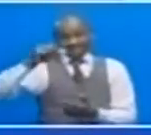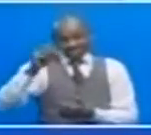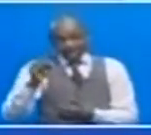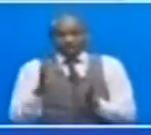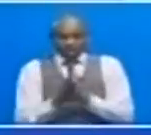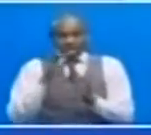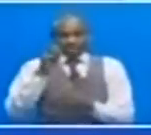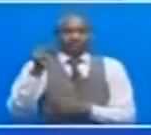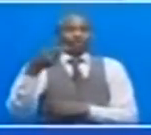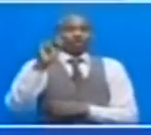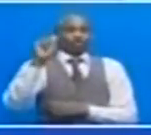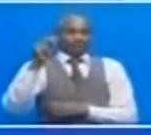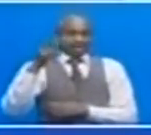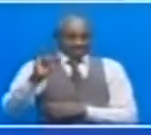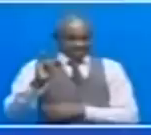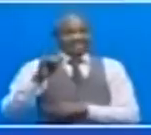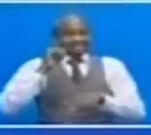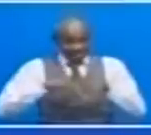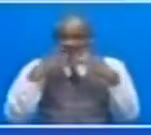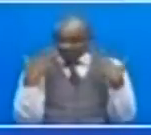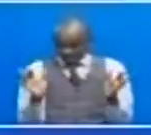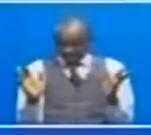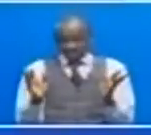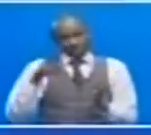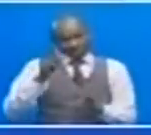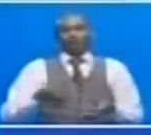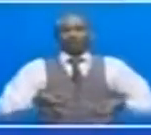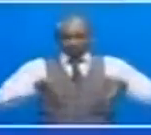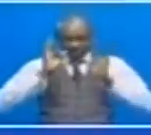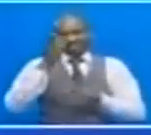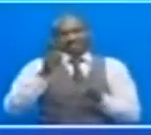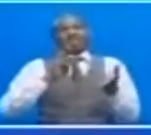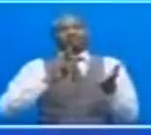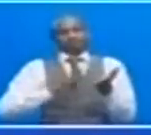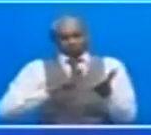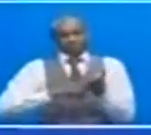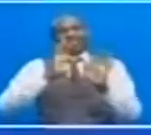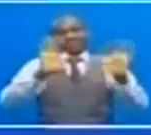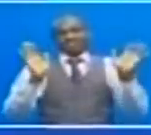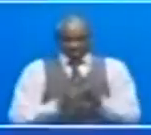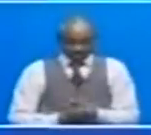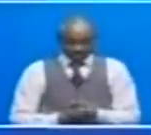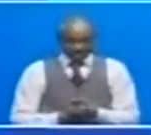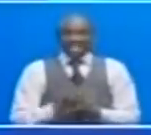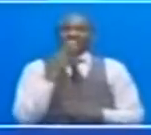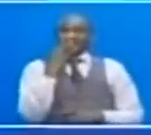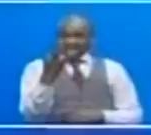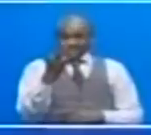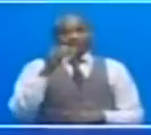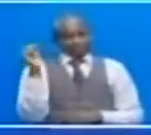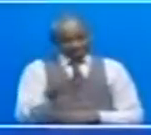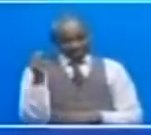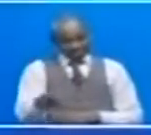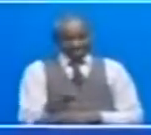or M-Shwari. Once you've confirmed the transfer, you're officially a SemaDoc subscriber. For 300 shillings per